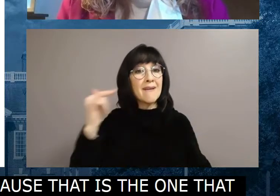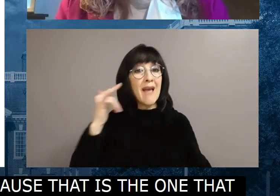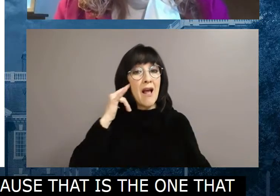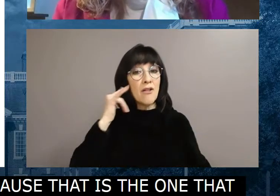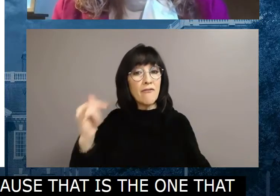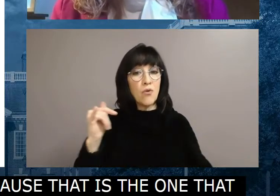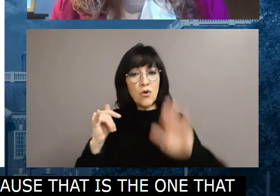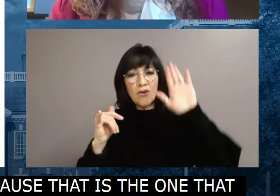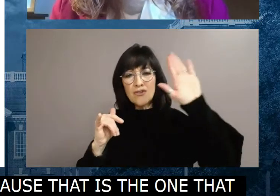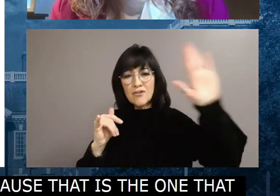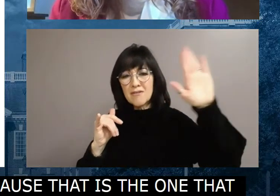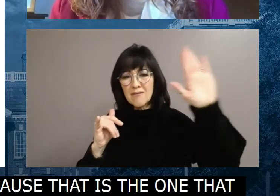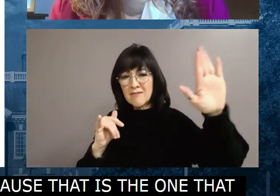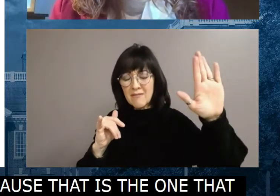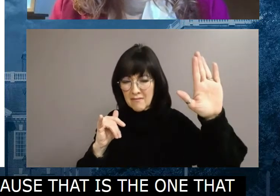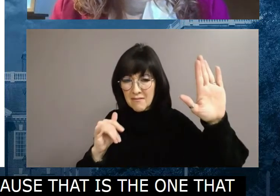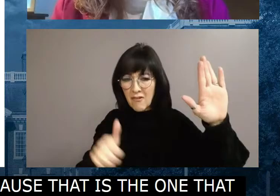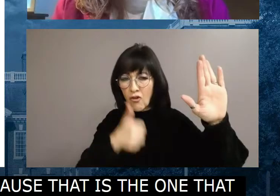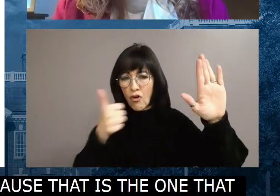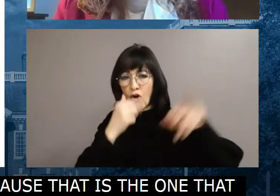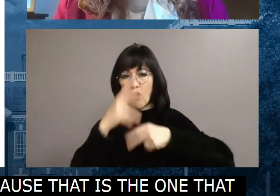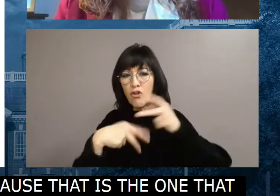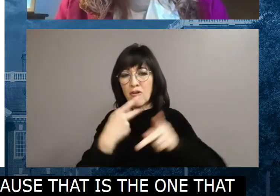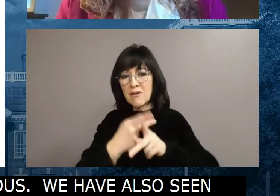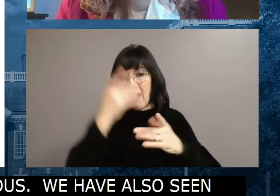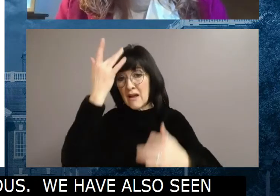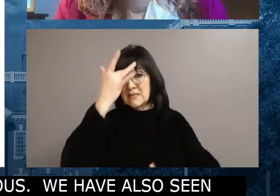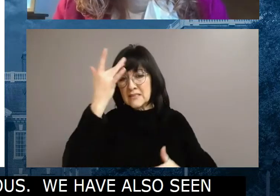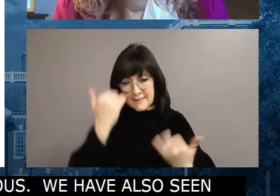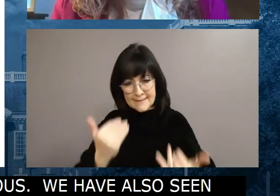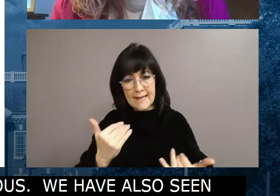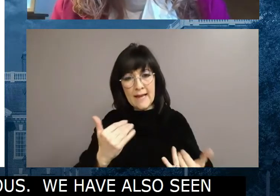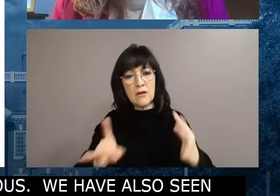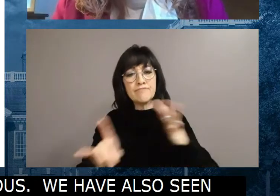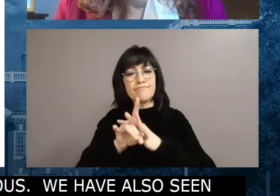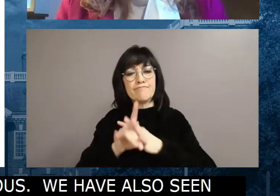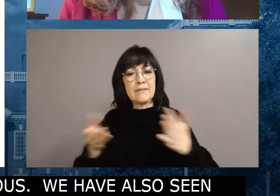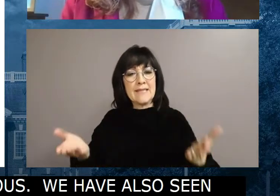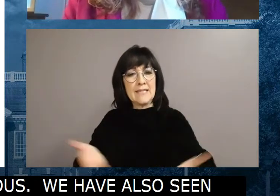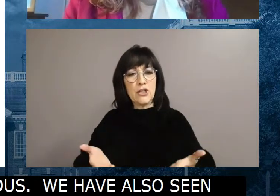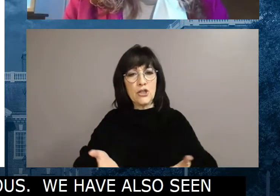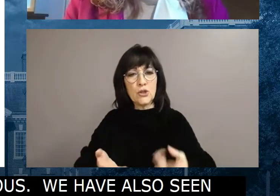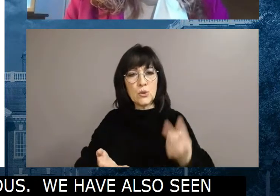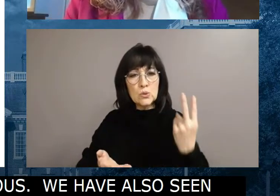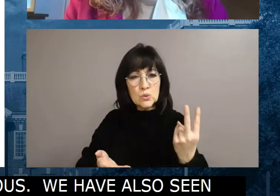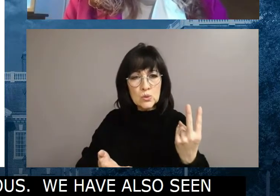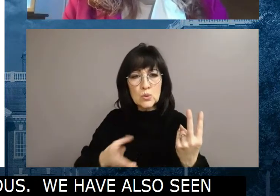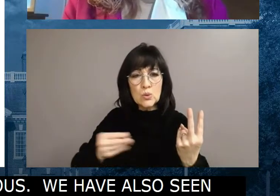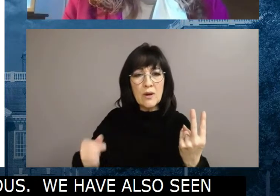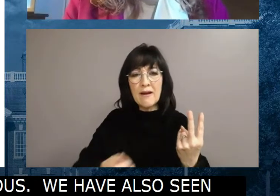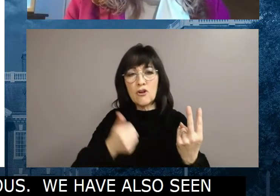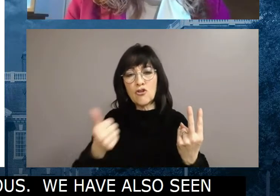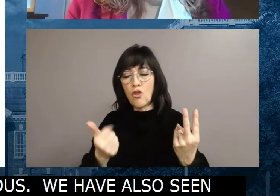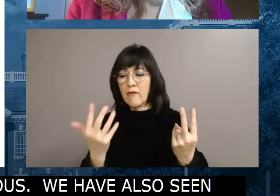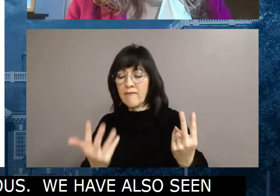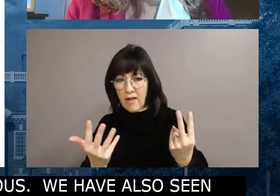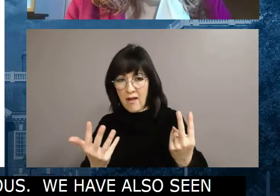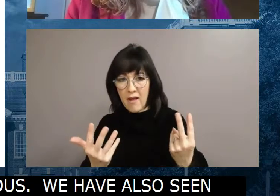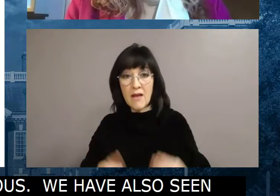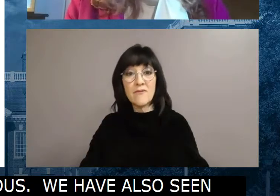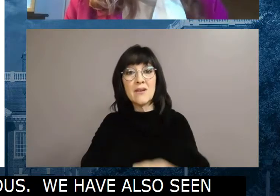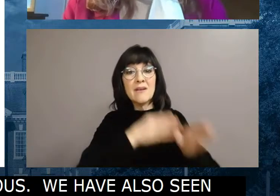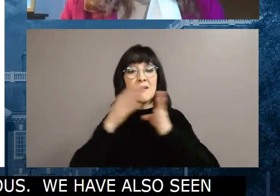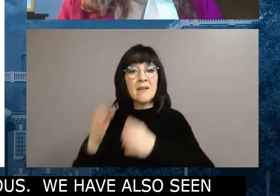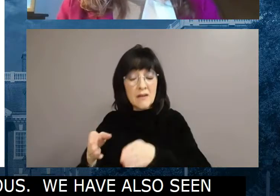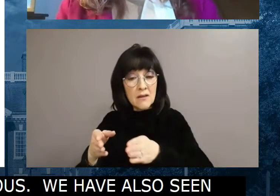now that we're testing for these variants of concern, we've seen a number of the New York variants as